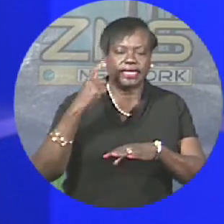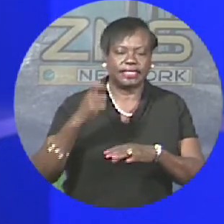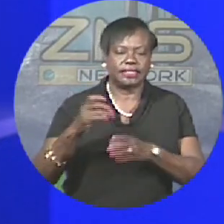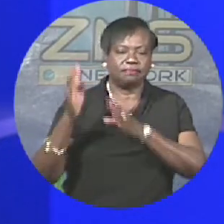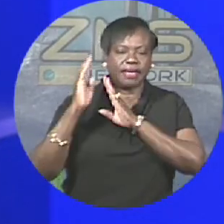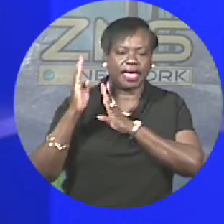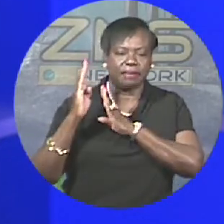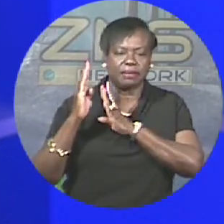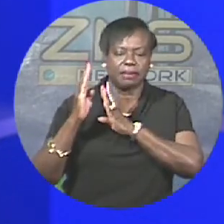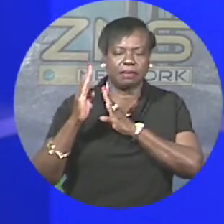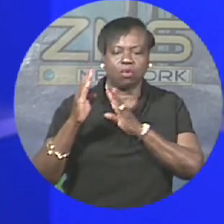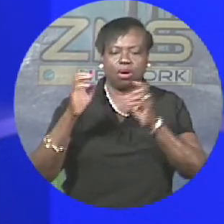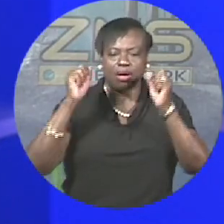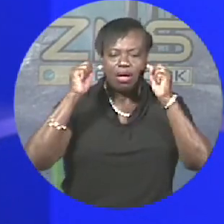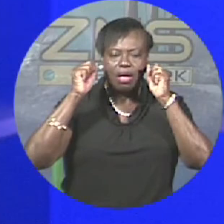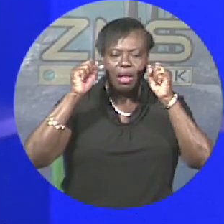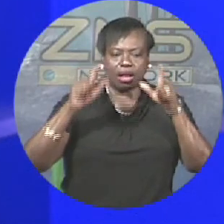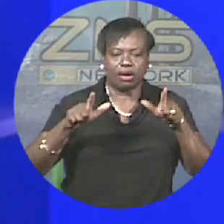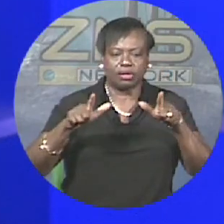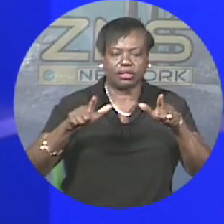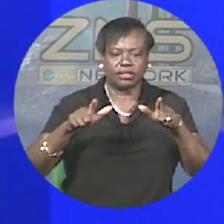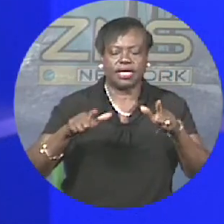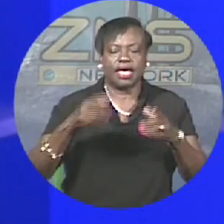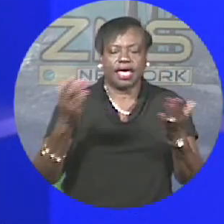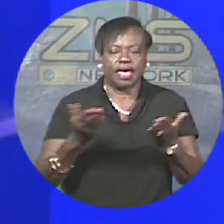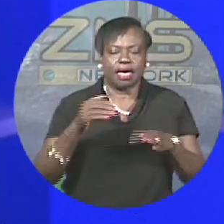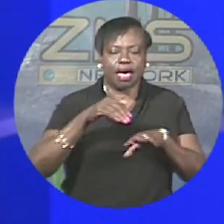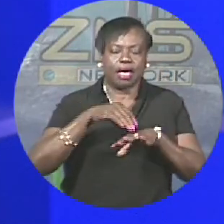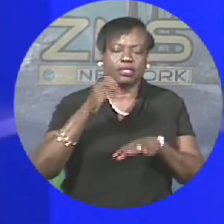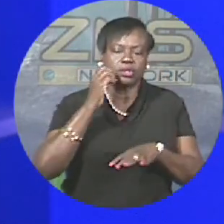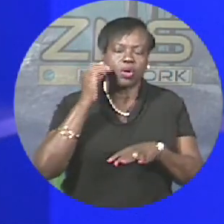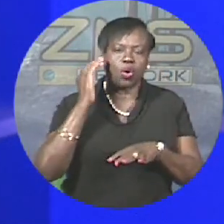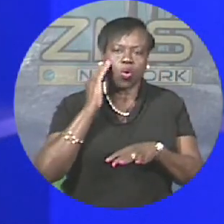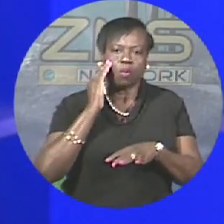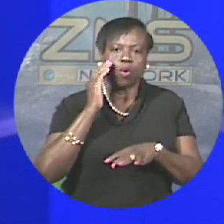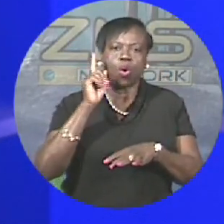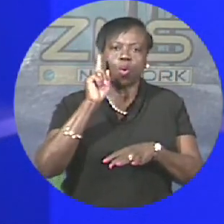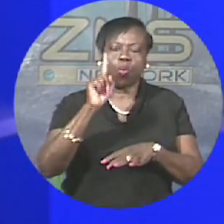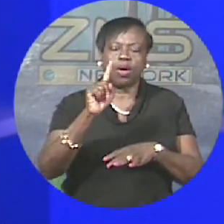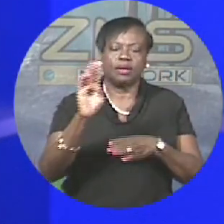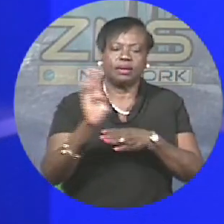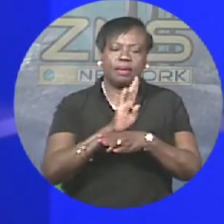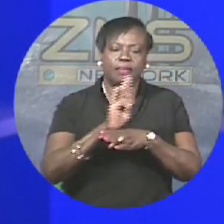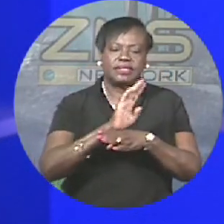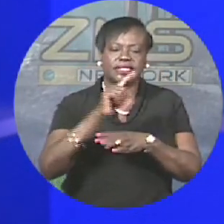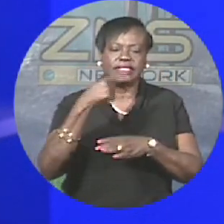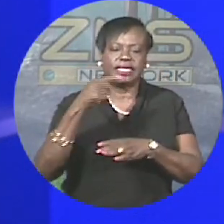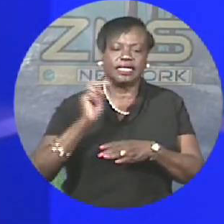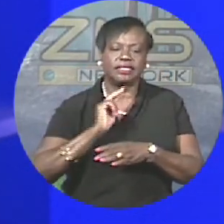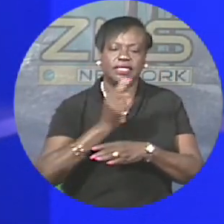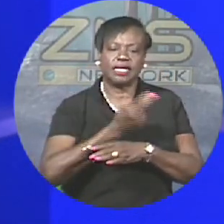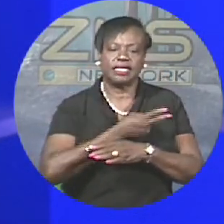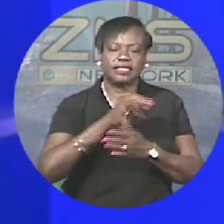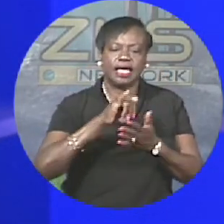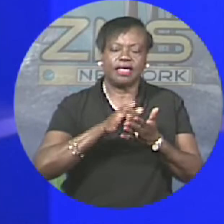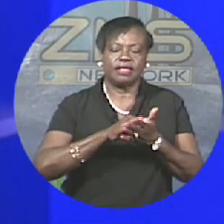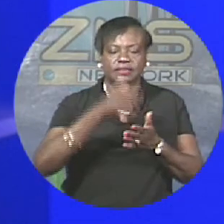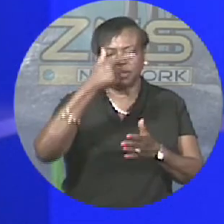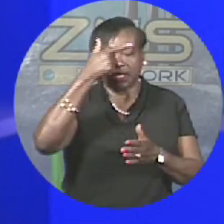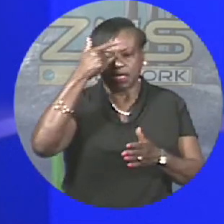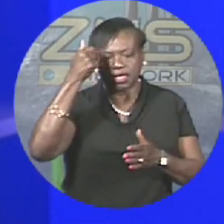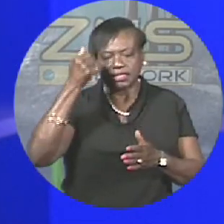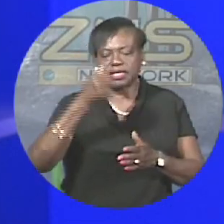home. Many places have made the precautions early in the year, but there's one business establishment that tells us that because their sector is